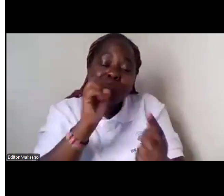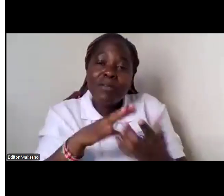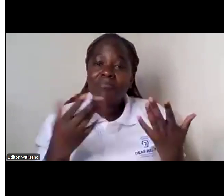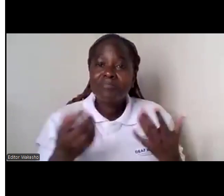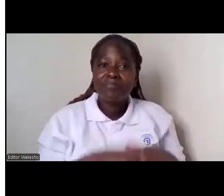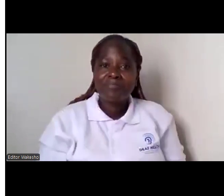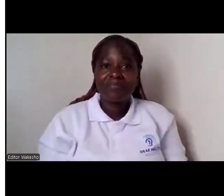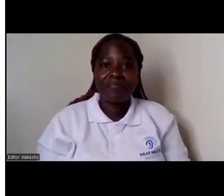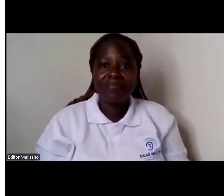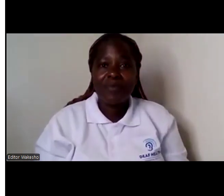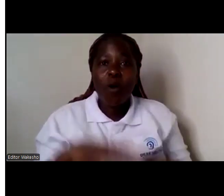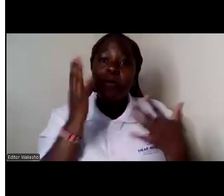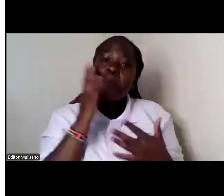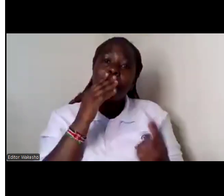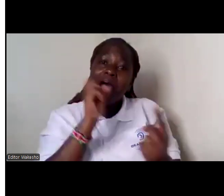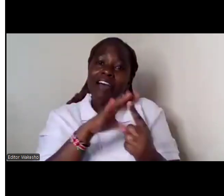or mother.